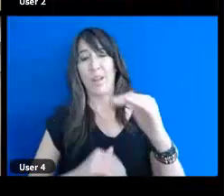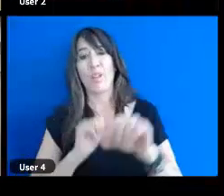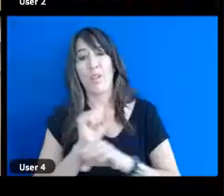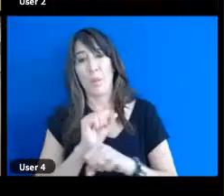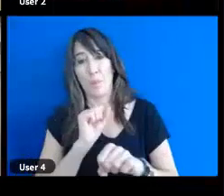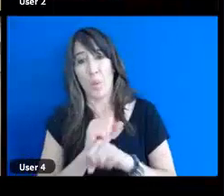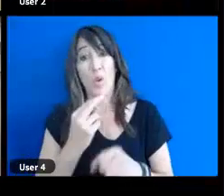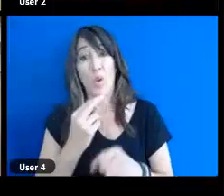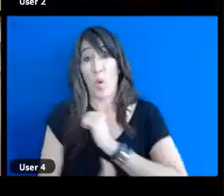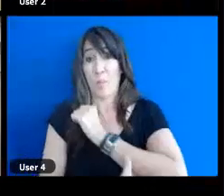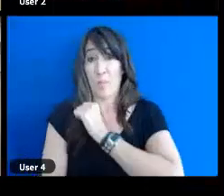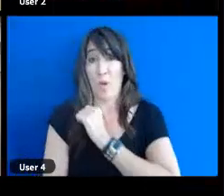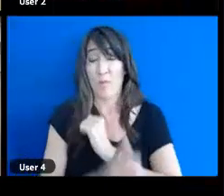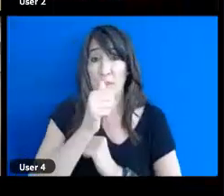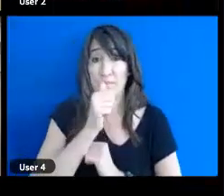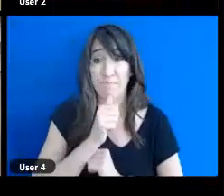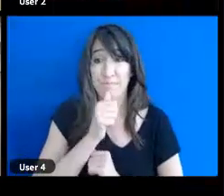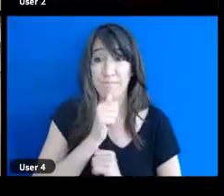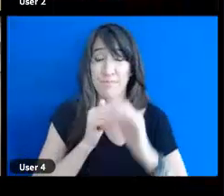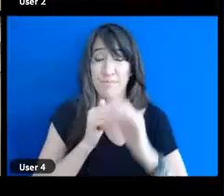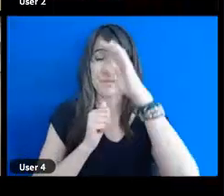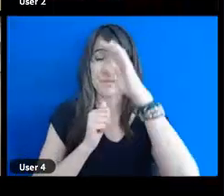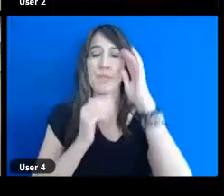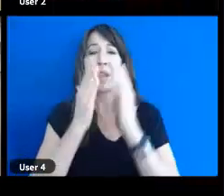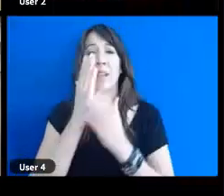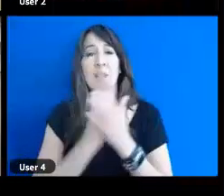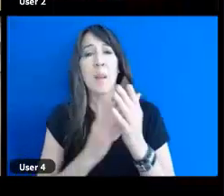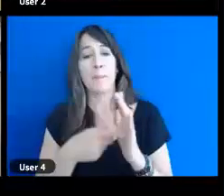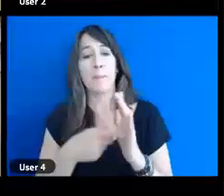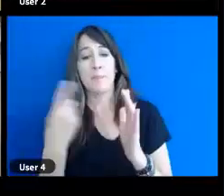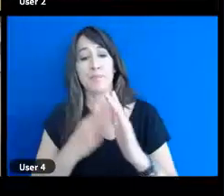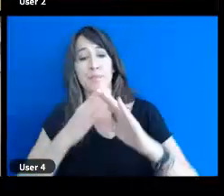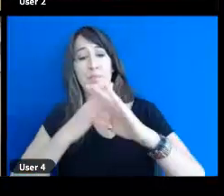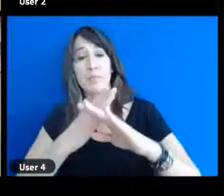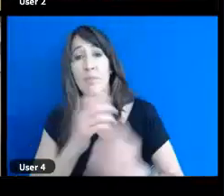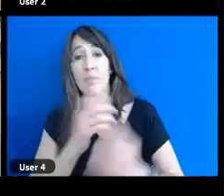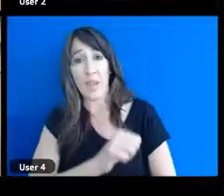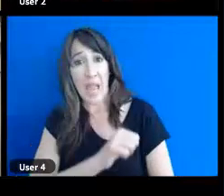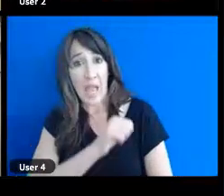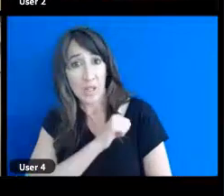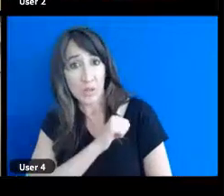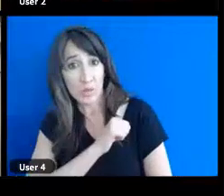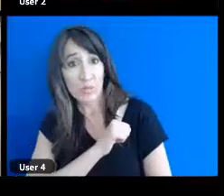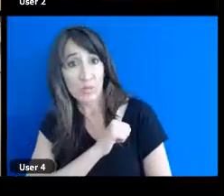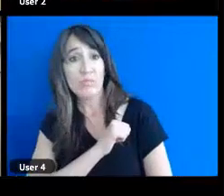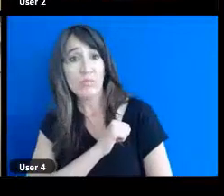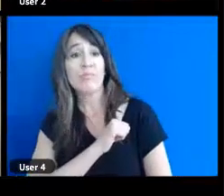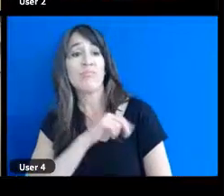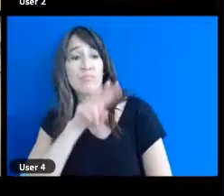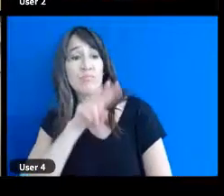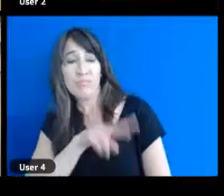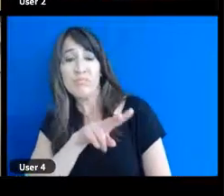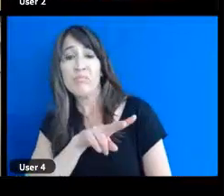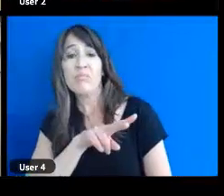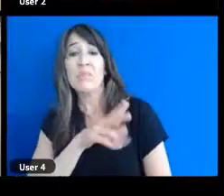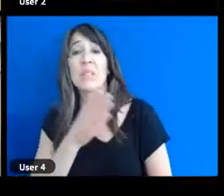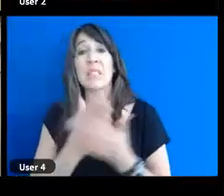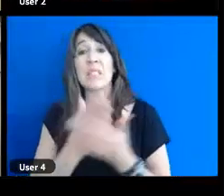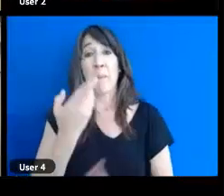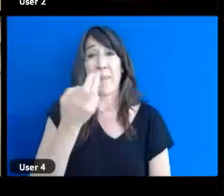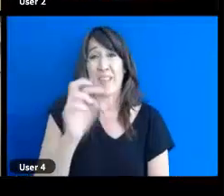unemployment, underemployment, and poverty. So some of the typical barriers to employment are attitudes towards people who are